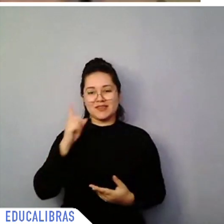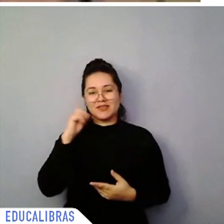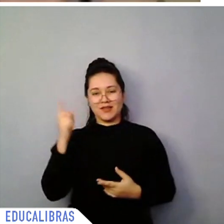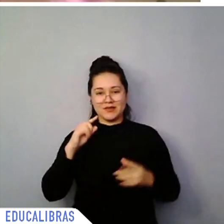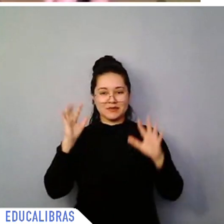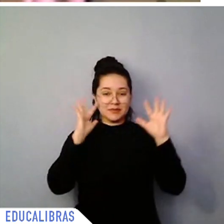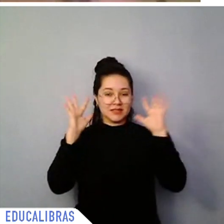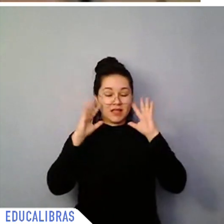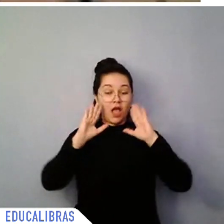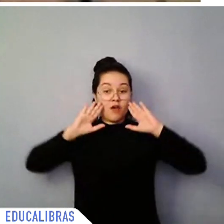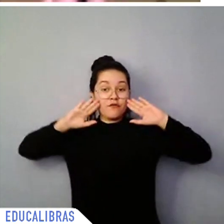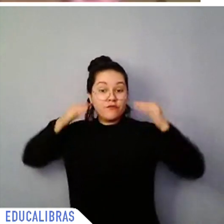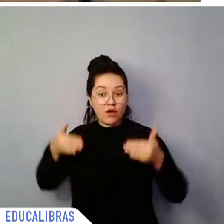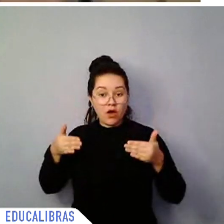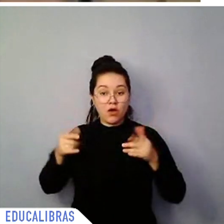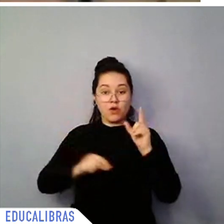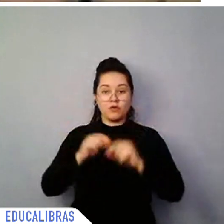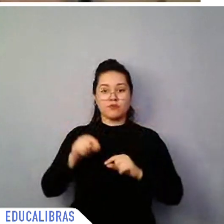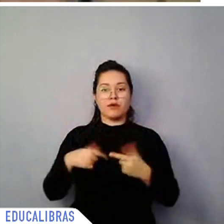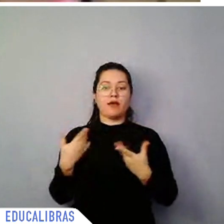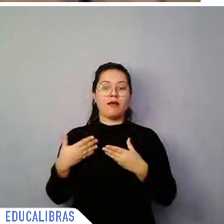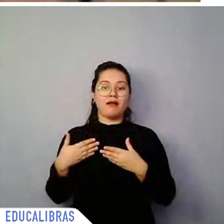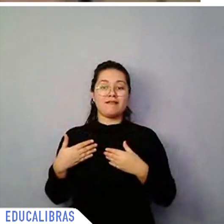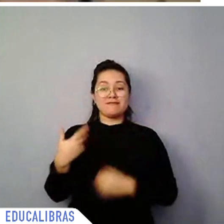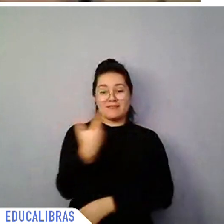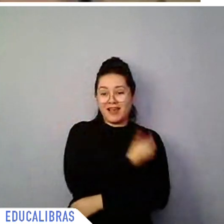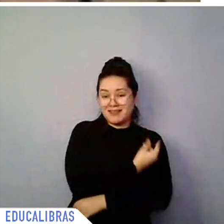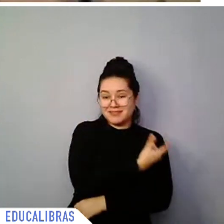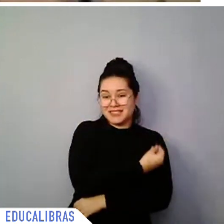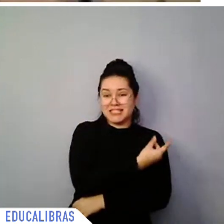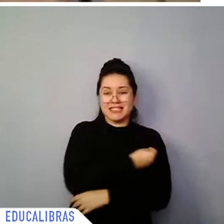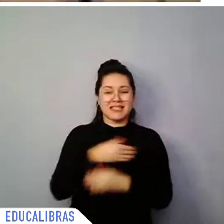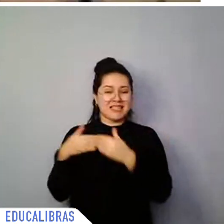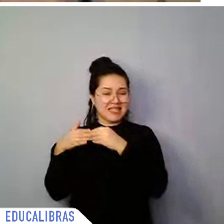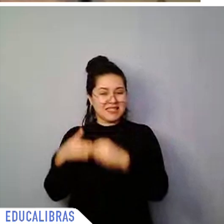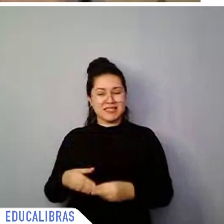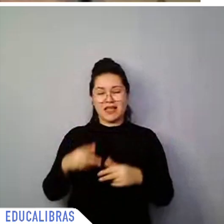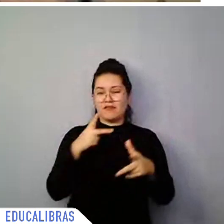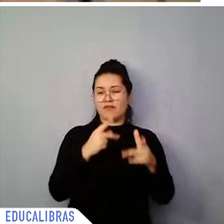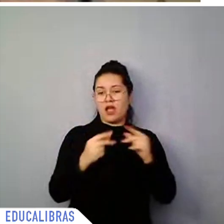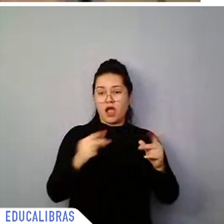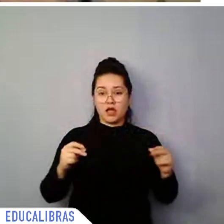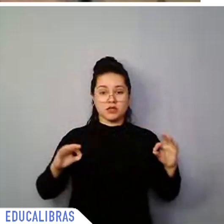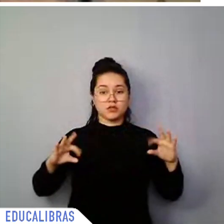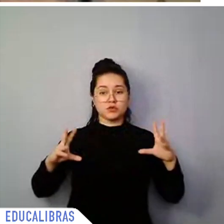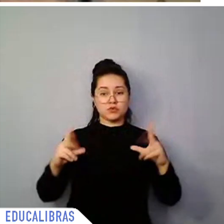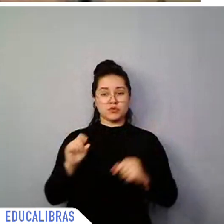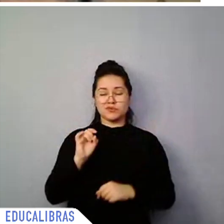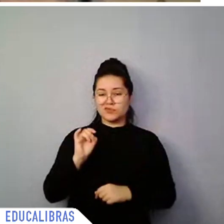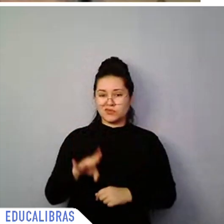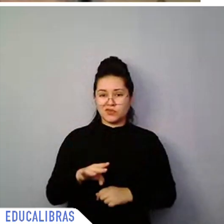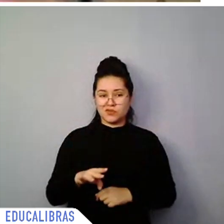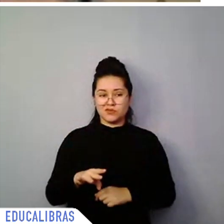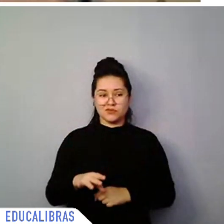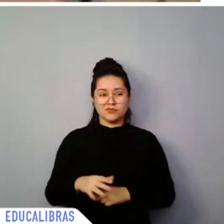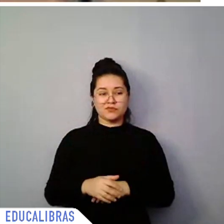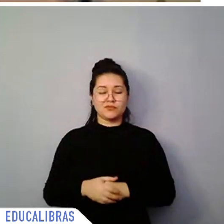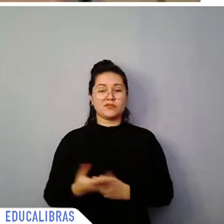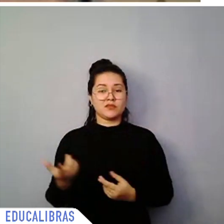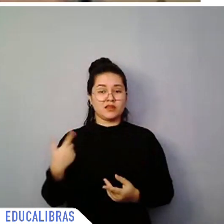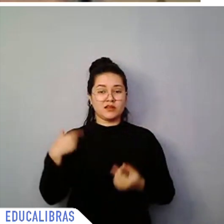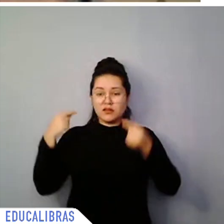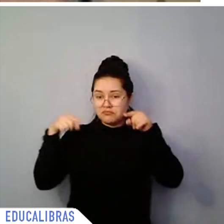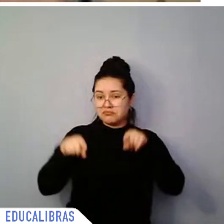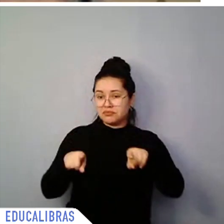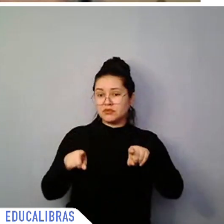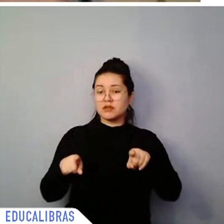What we are considering, but right now we are really focused on bringing the immunization to everyone.